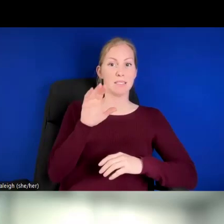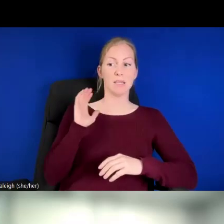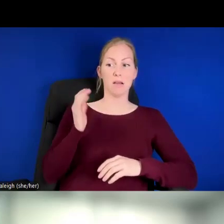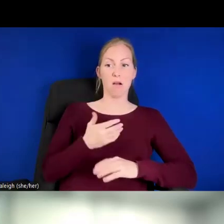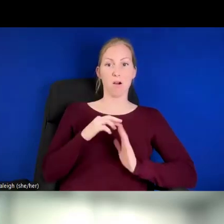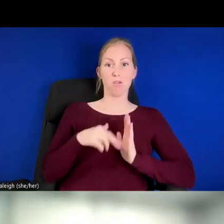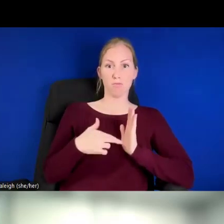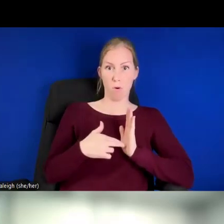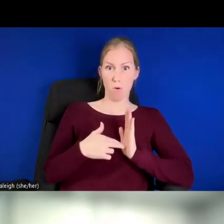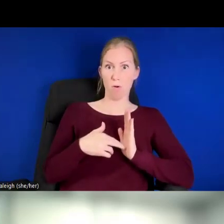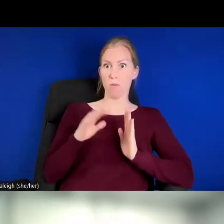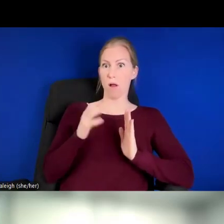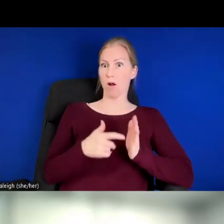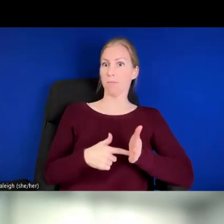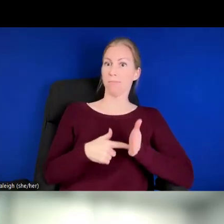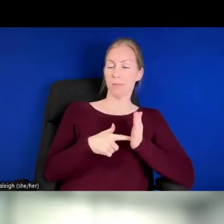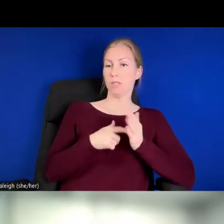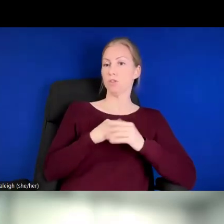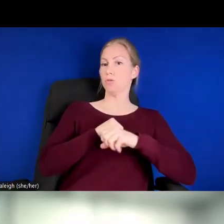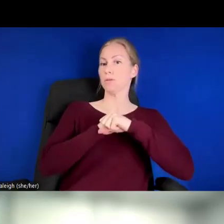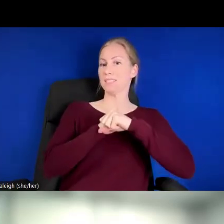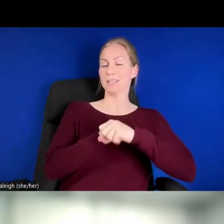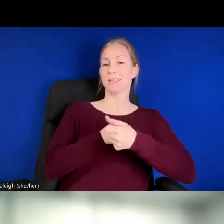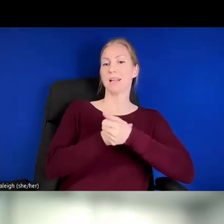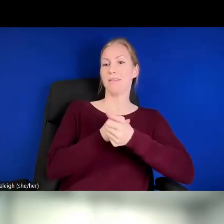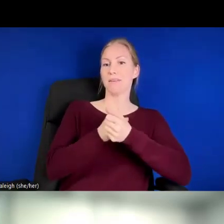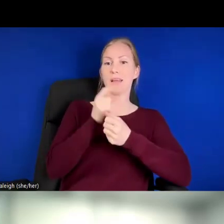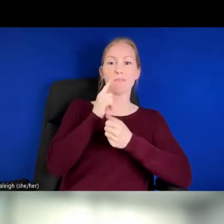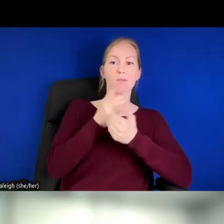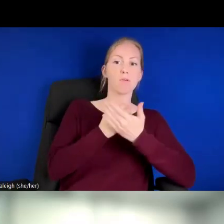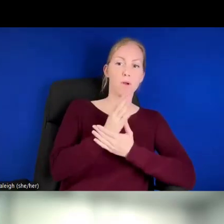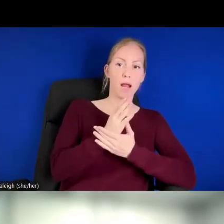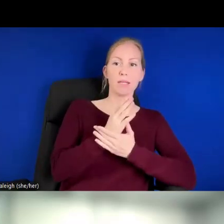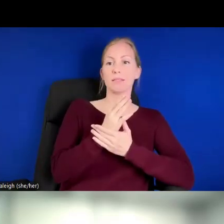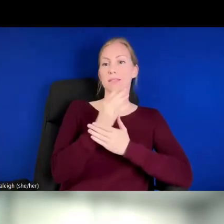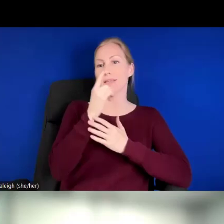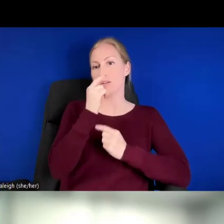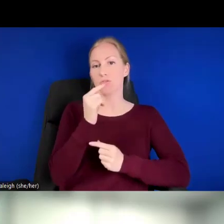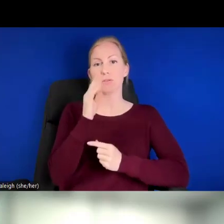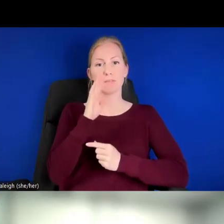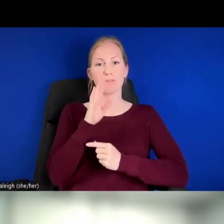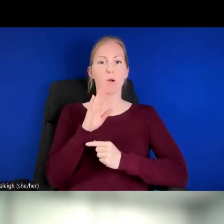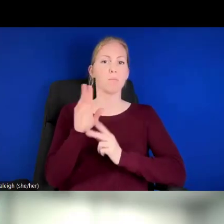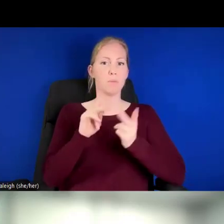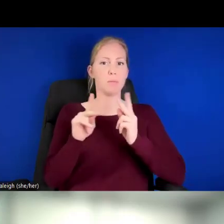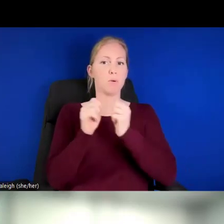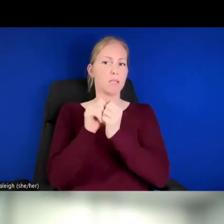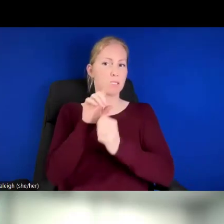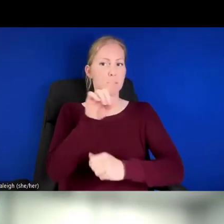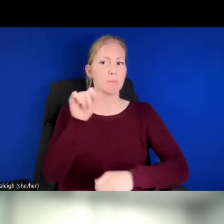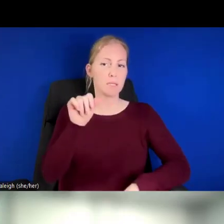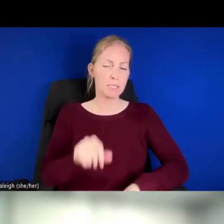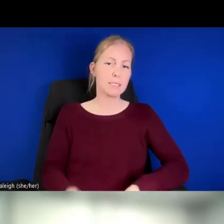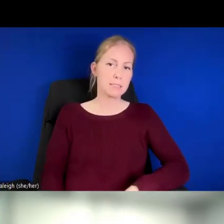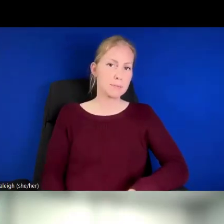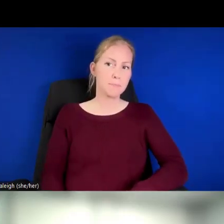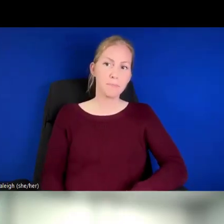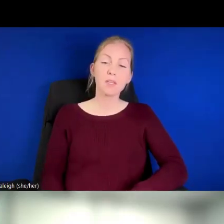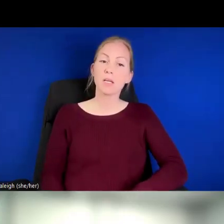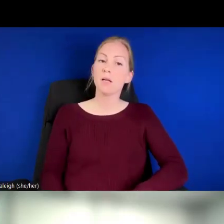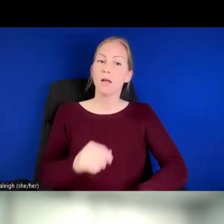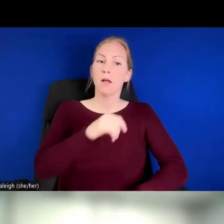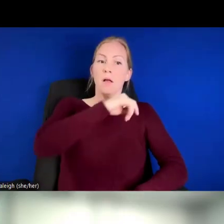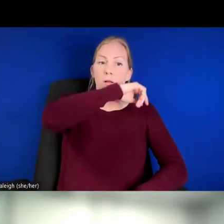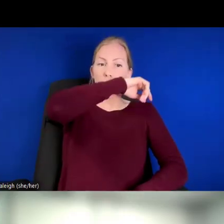mandate to protect and advocate for the rights and interests of people with disabilities. So as discussed,